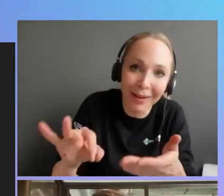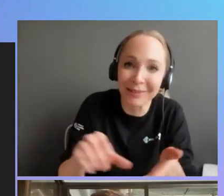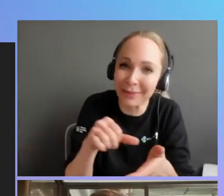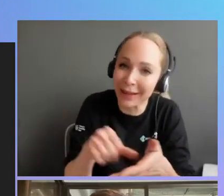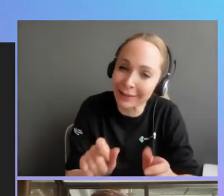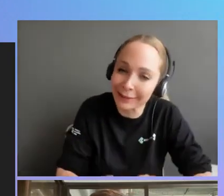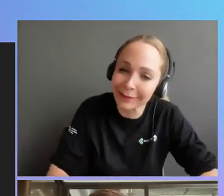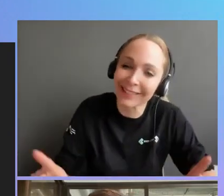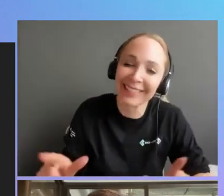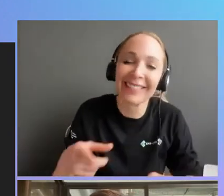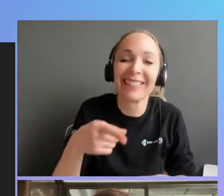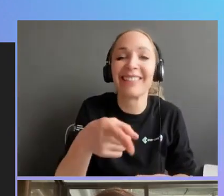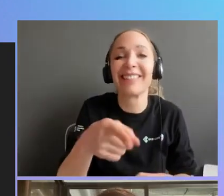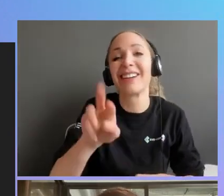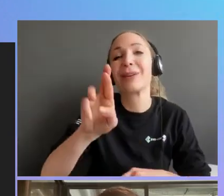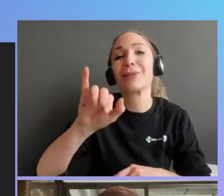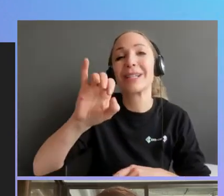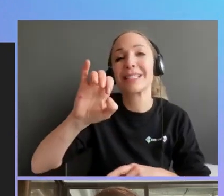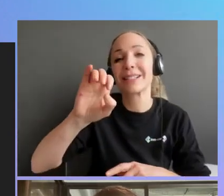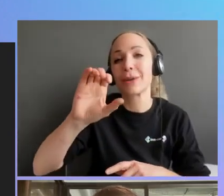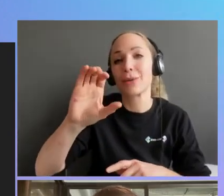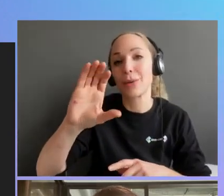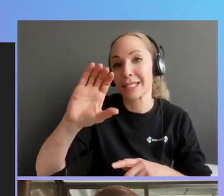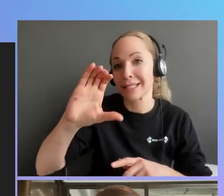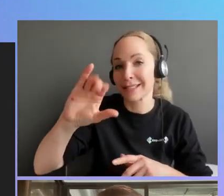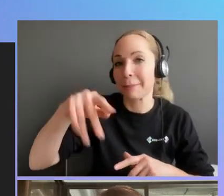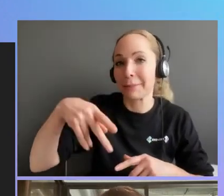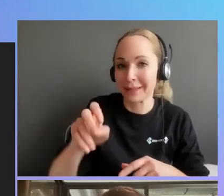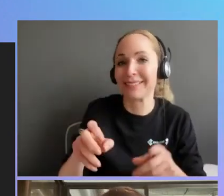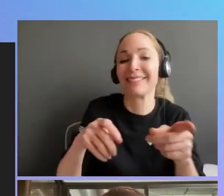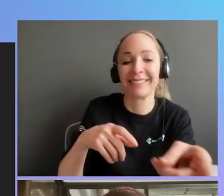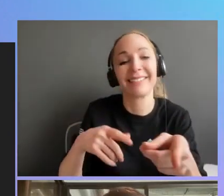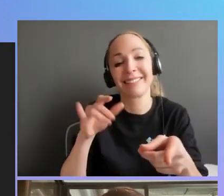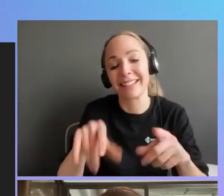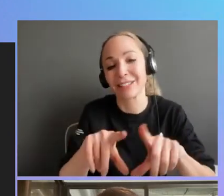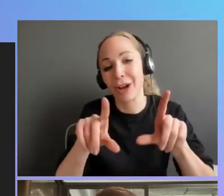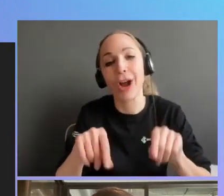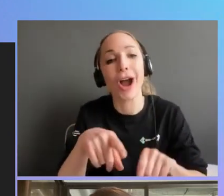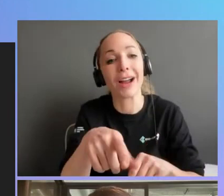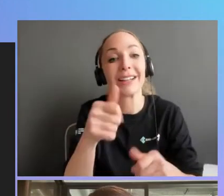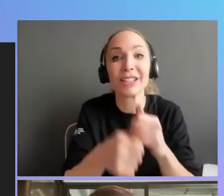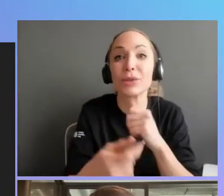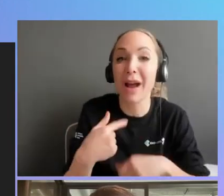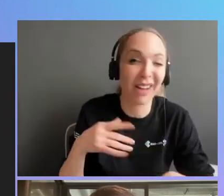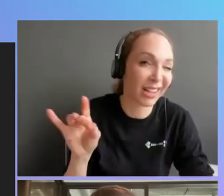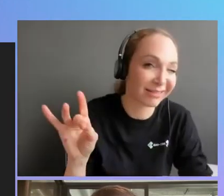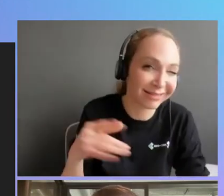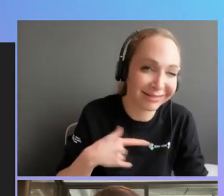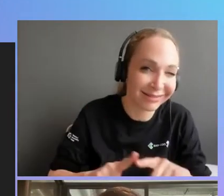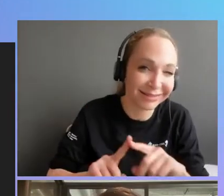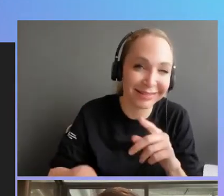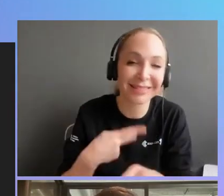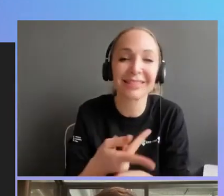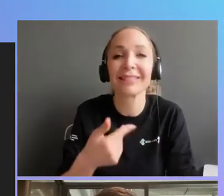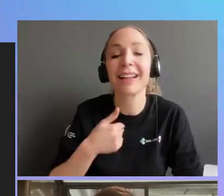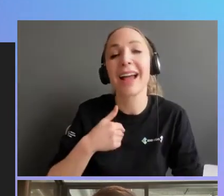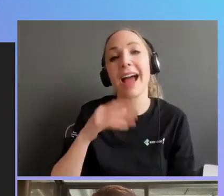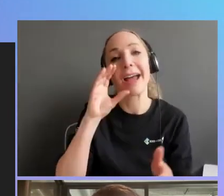just repeaters of recipe information. There's about 8 of them. And for each recipe card, we have a recipe